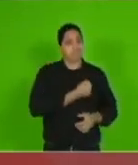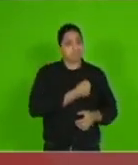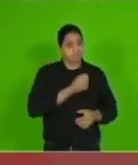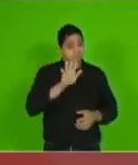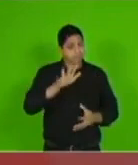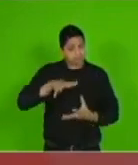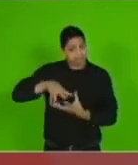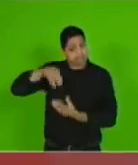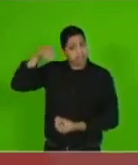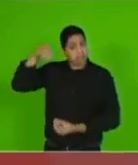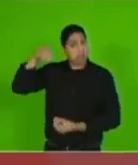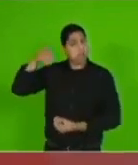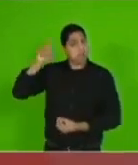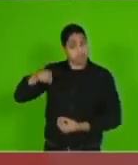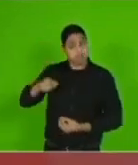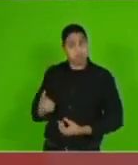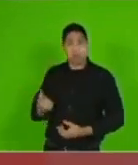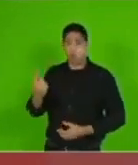our soul is one thing.